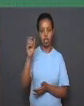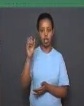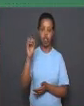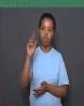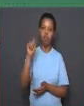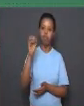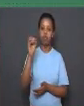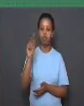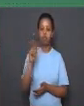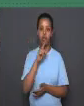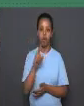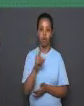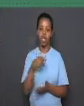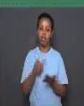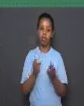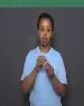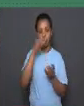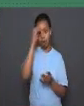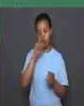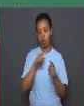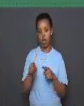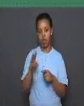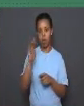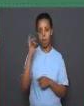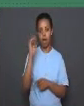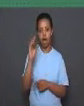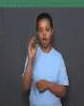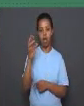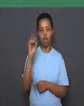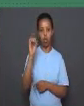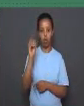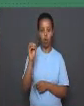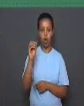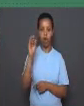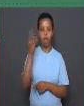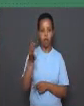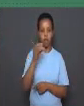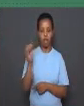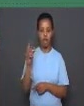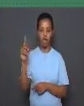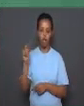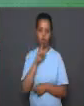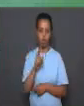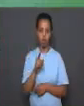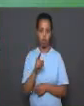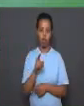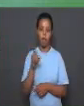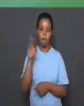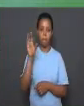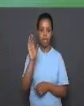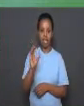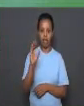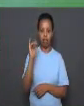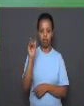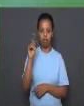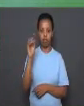about microfilament and microtubules within the cytoskeleton.